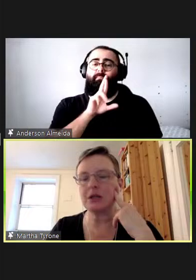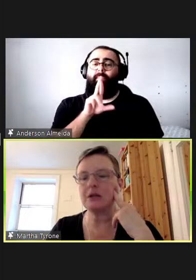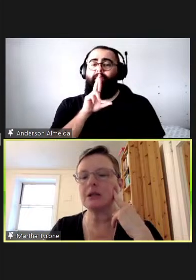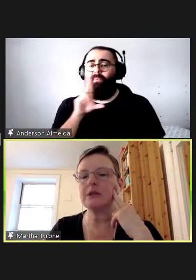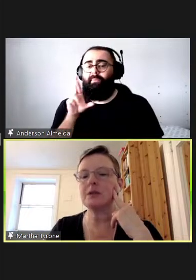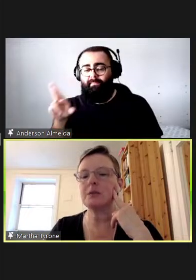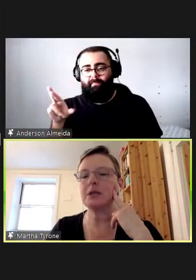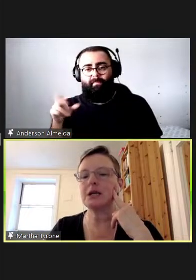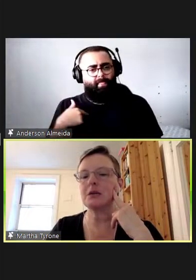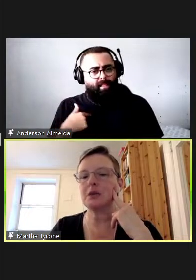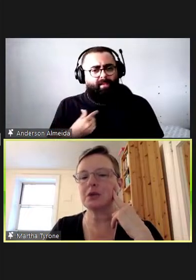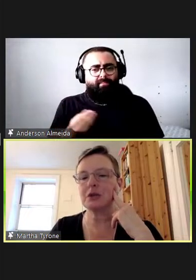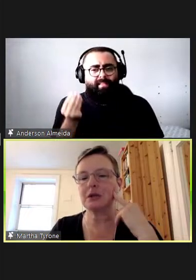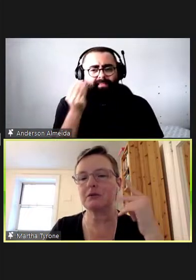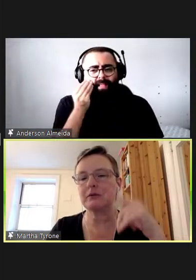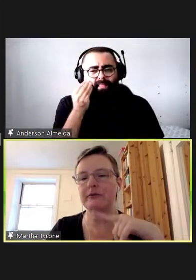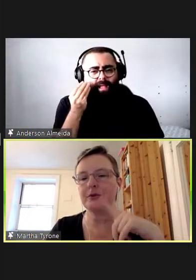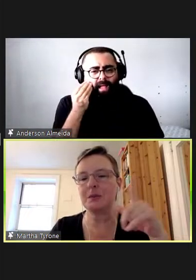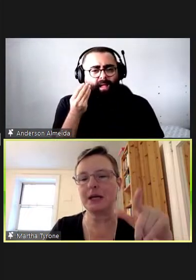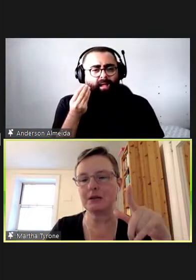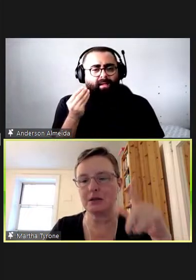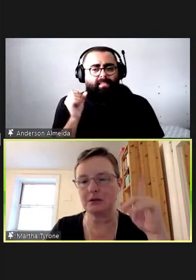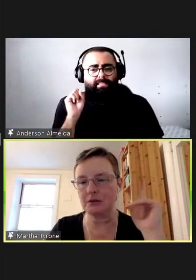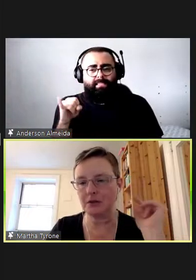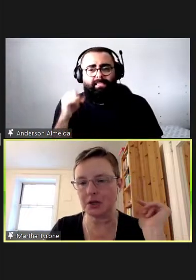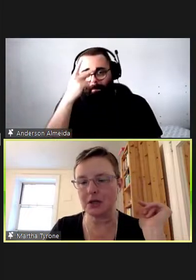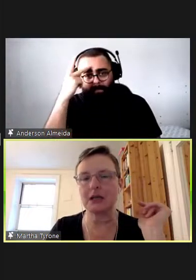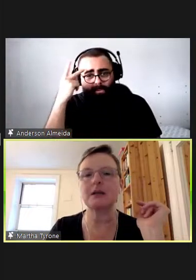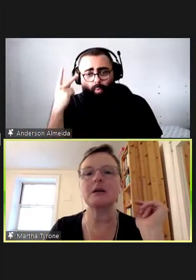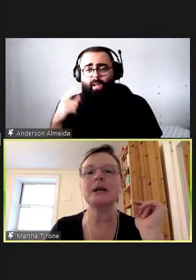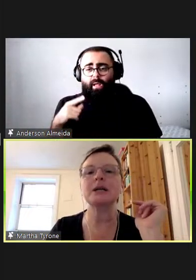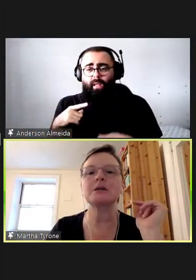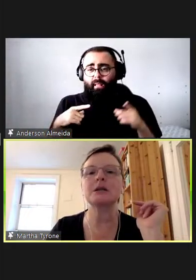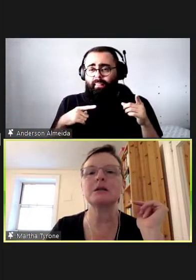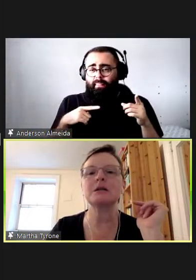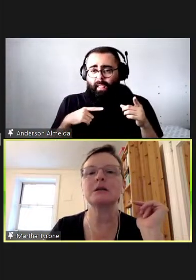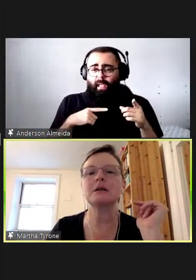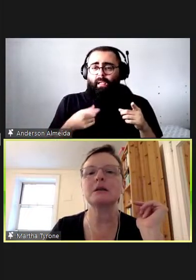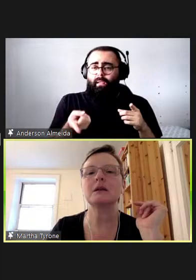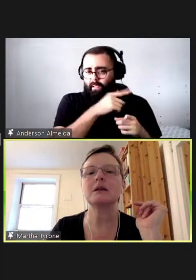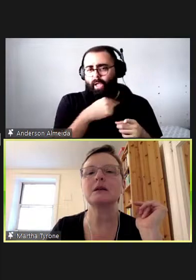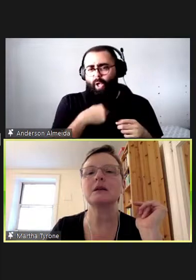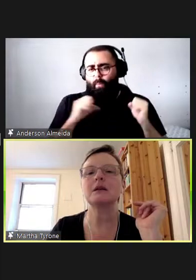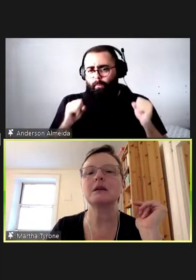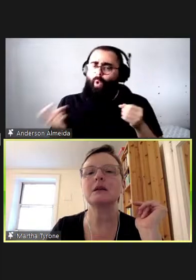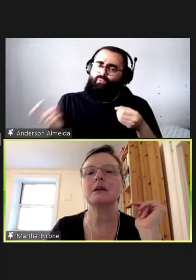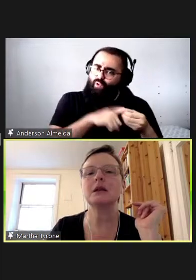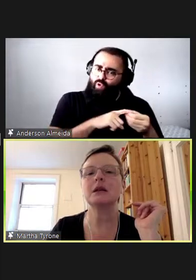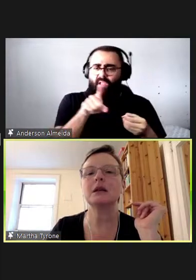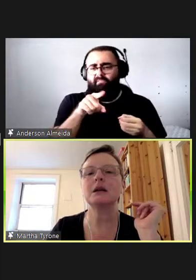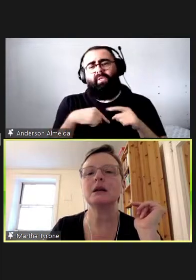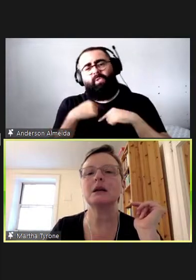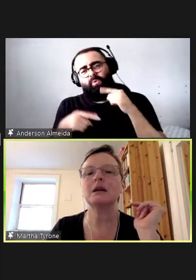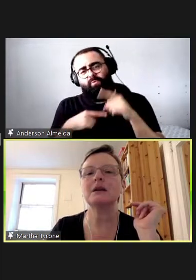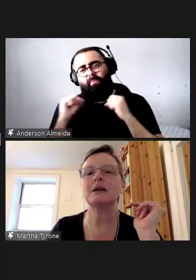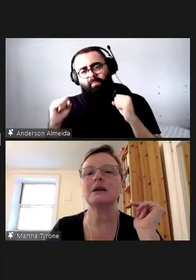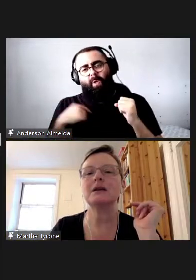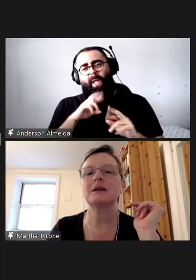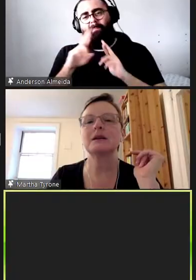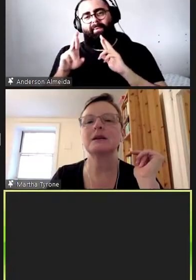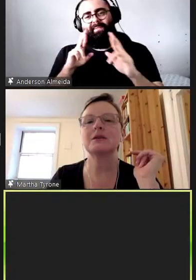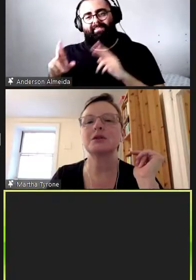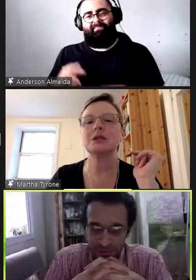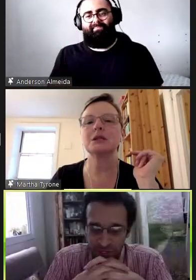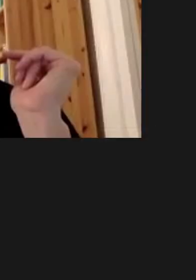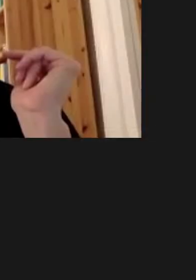the share, and if somebody has a question that refers back to the talk, I can go back to it. Thank you so much,